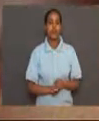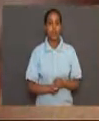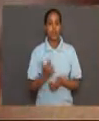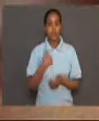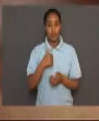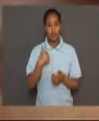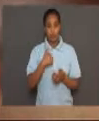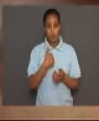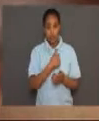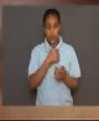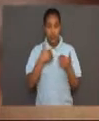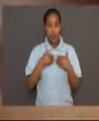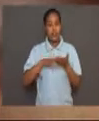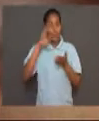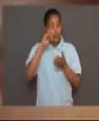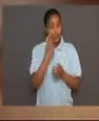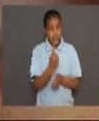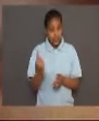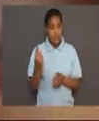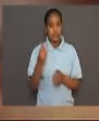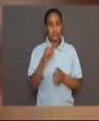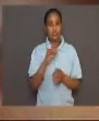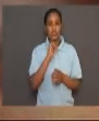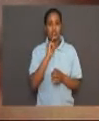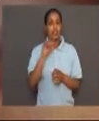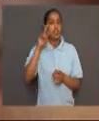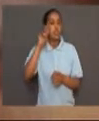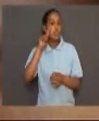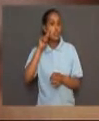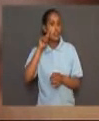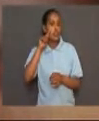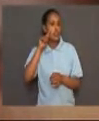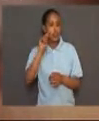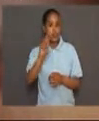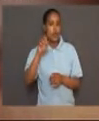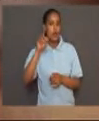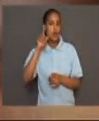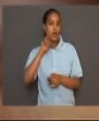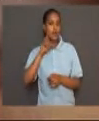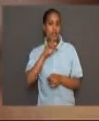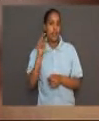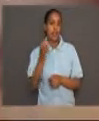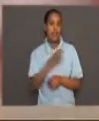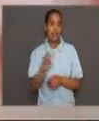and we have learned if each is thermoplastic or thermoset.